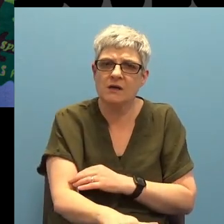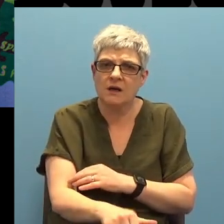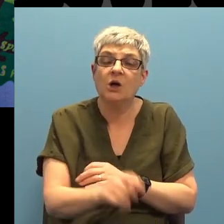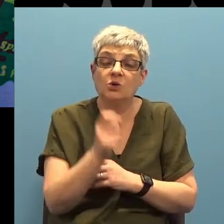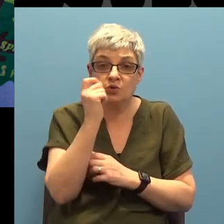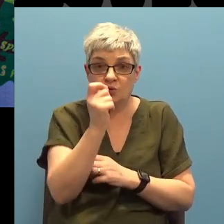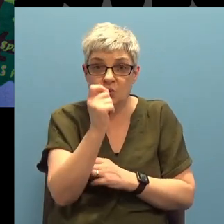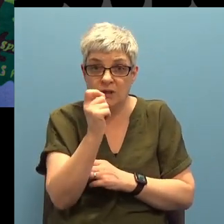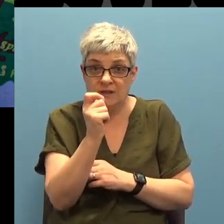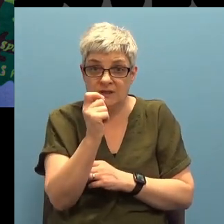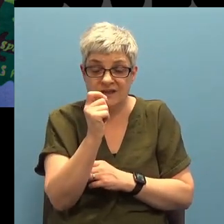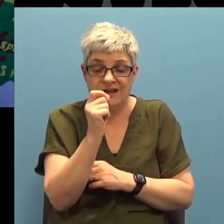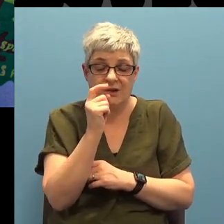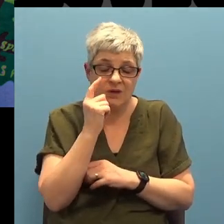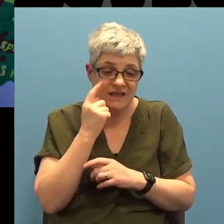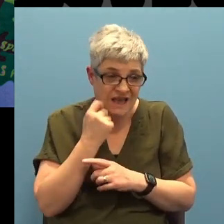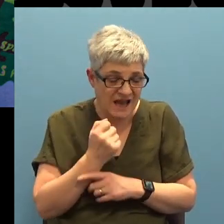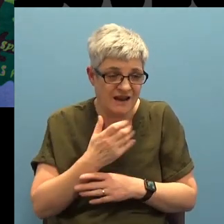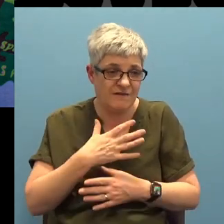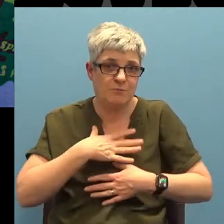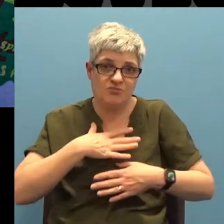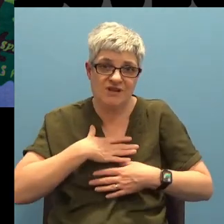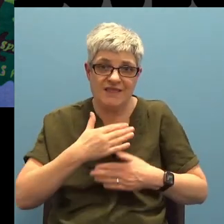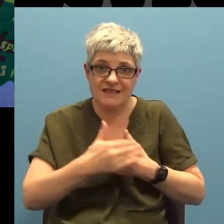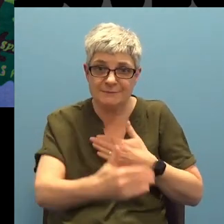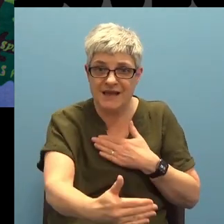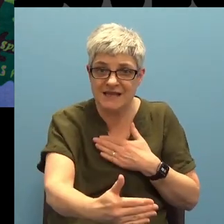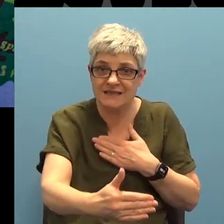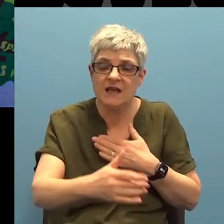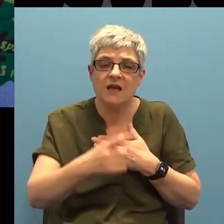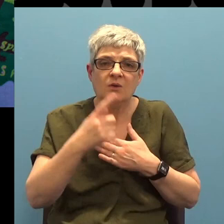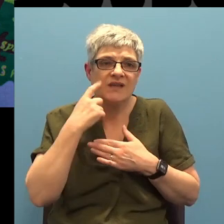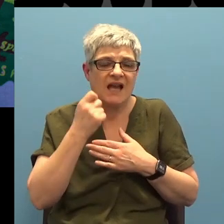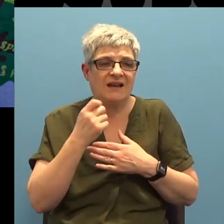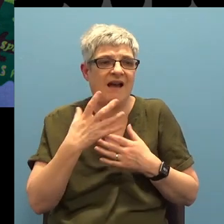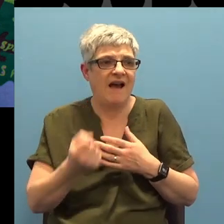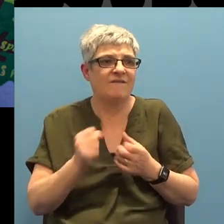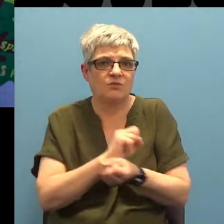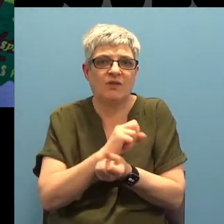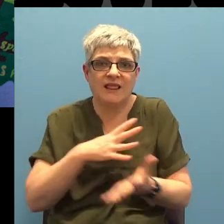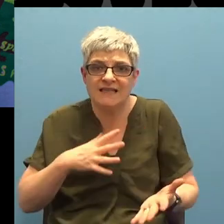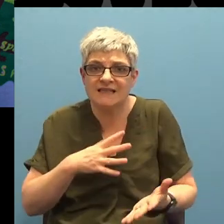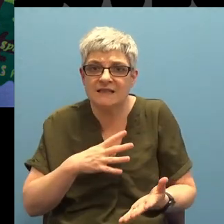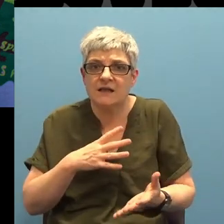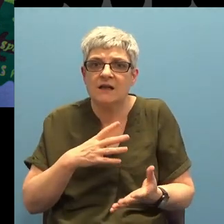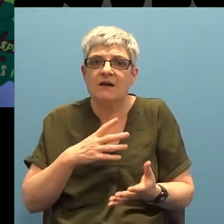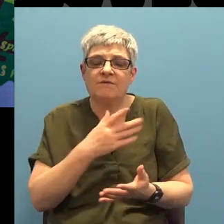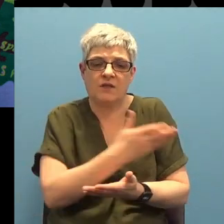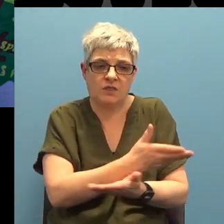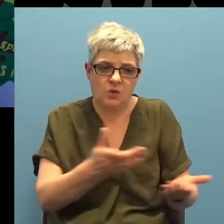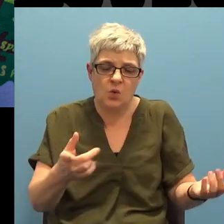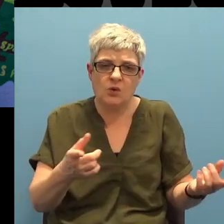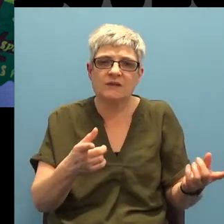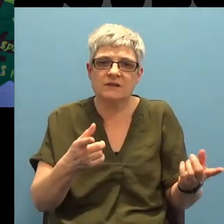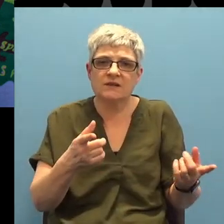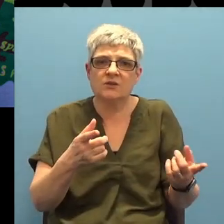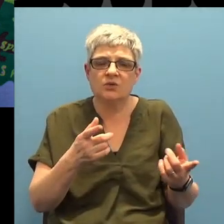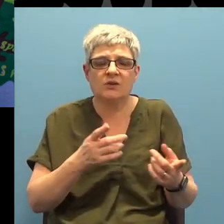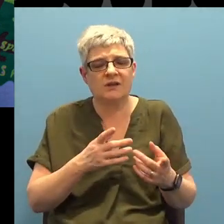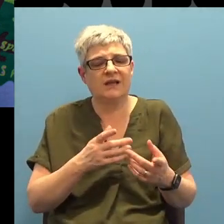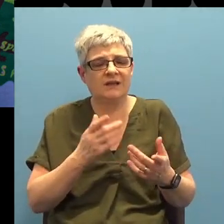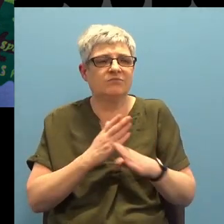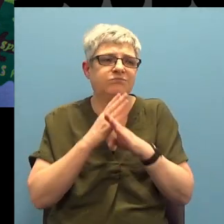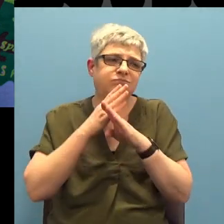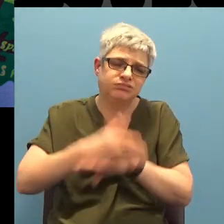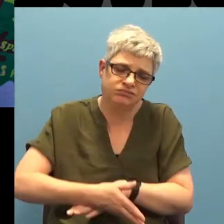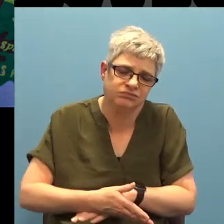might soon be breathing space, there might soon be some release for those who are so badly